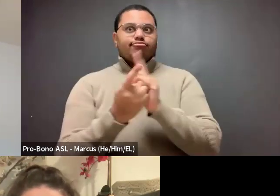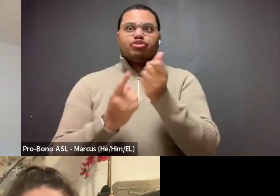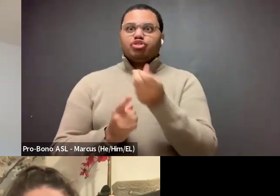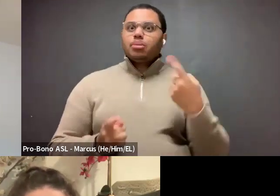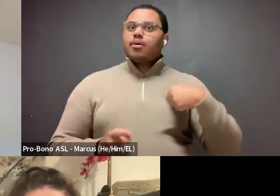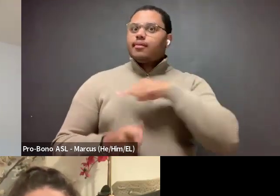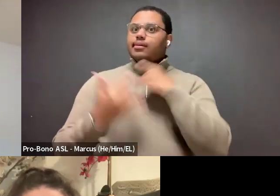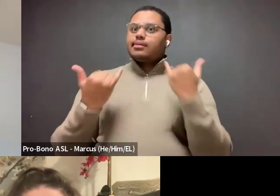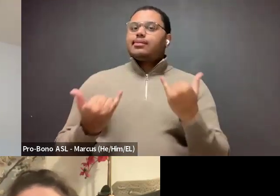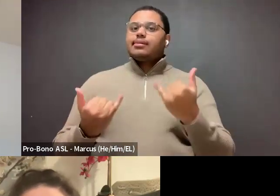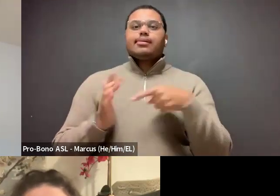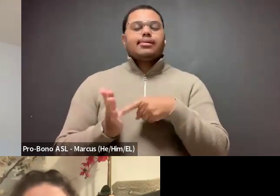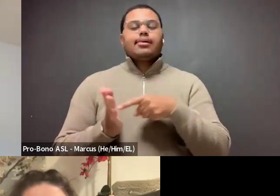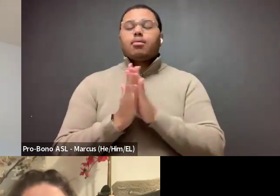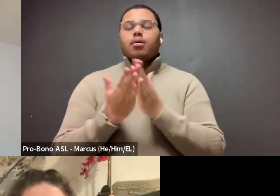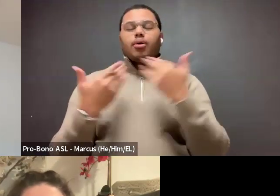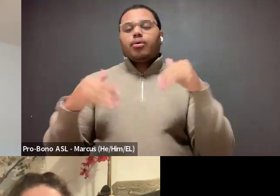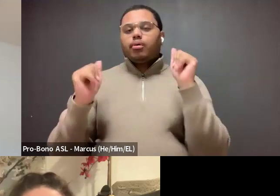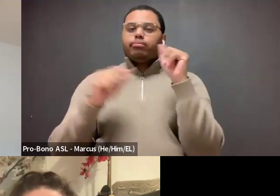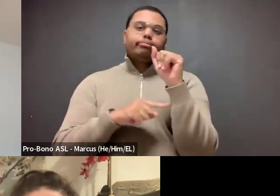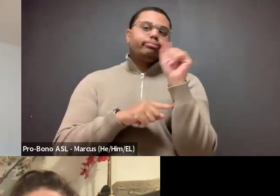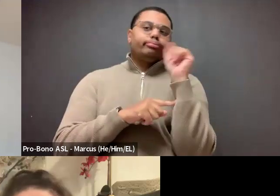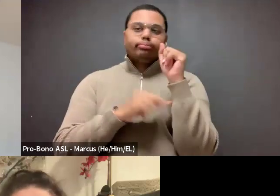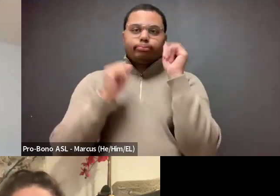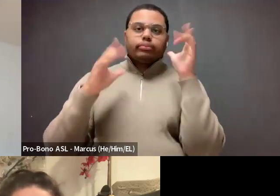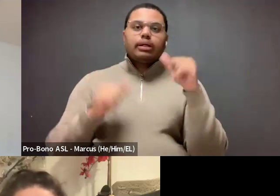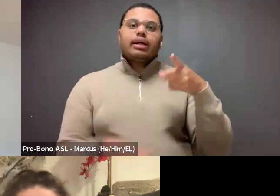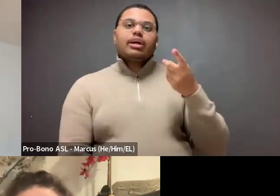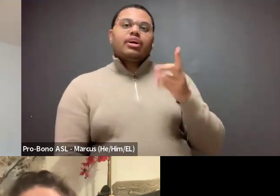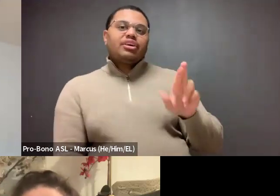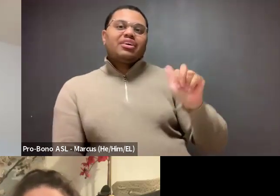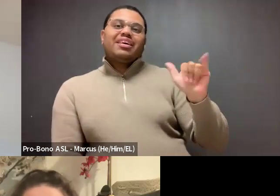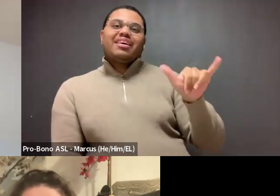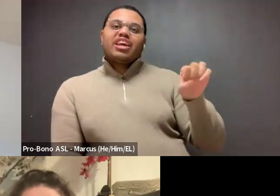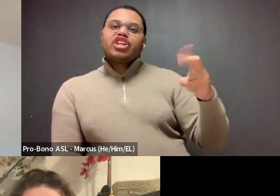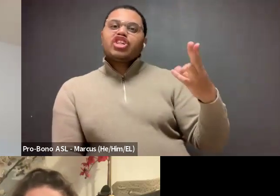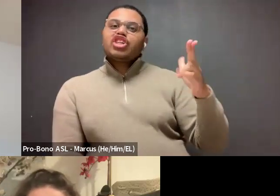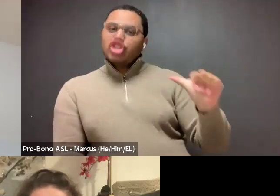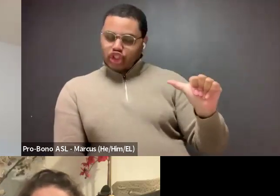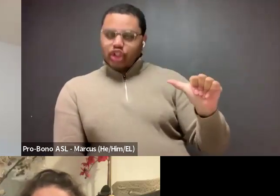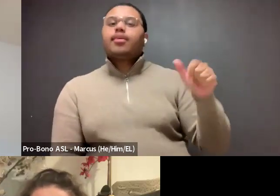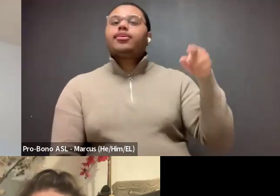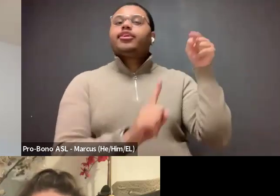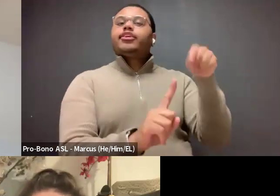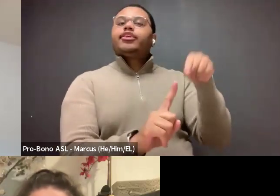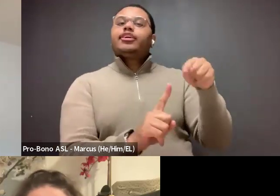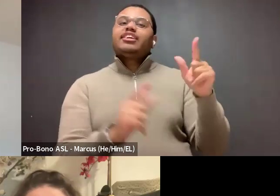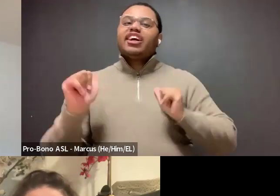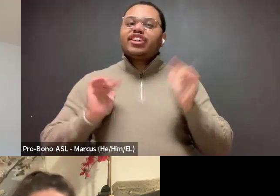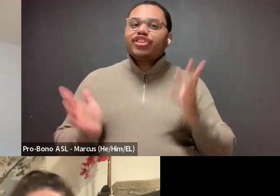this book's in blown me away. Dr. Ayshia Mackie-Stephenson is an actor, scholar, activist,